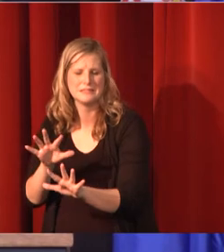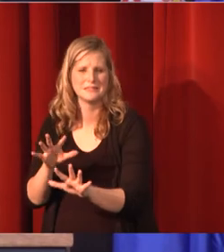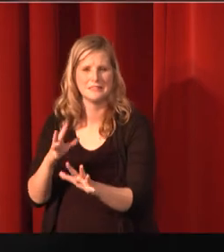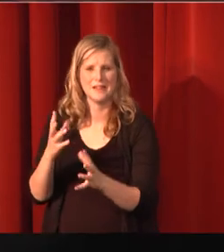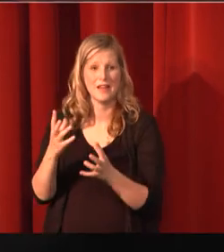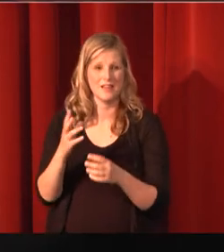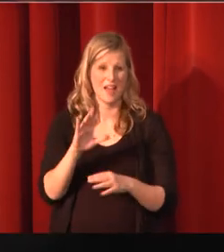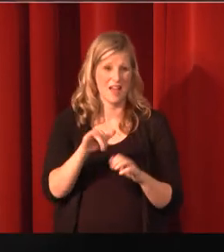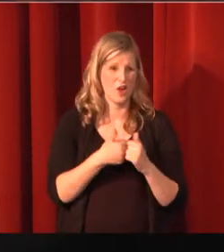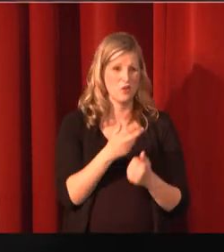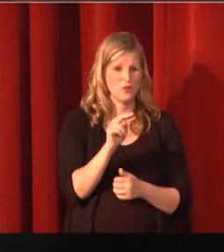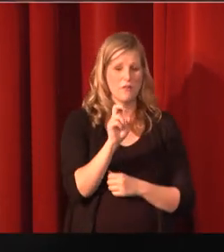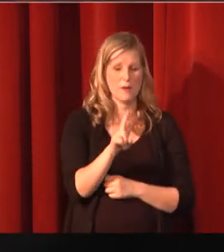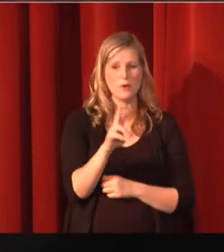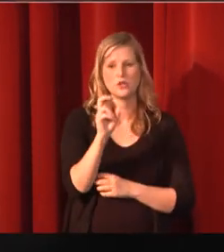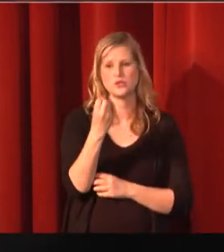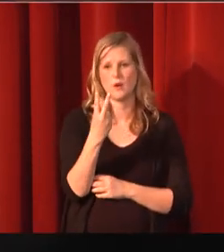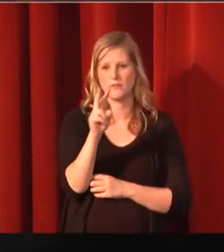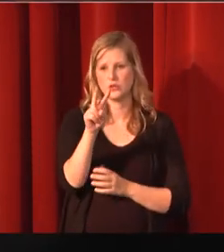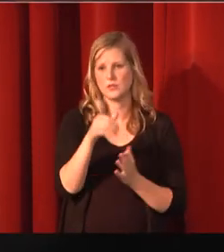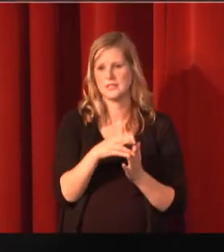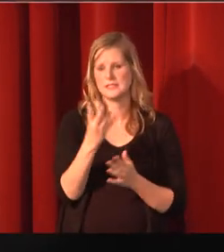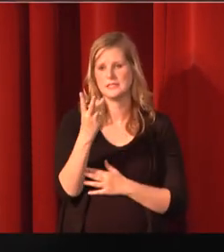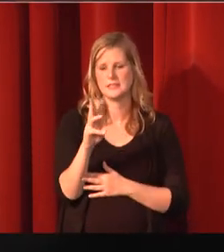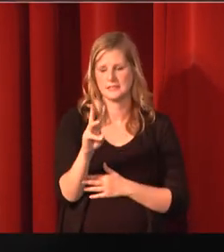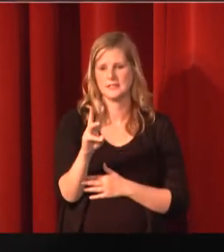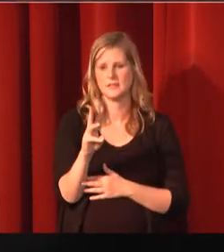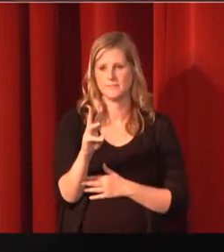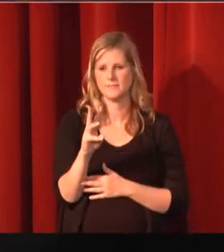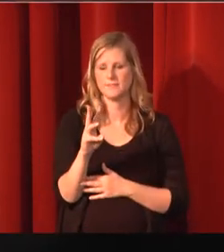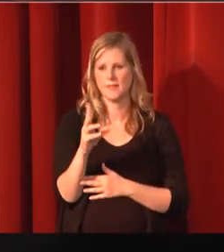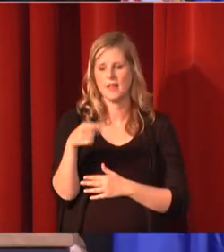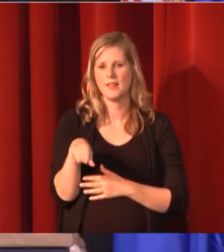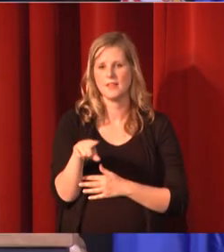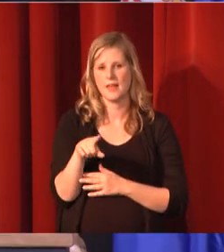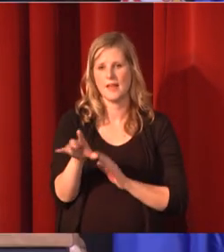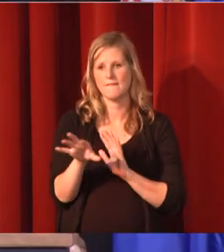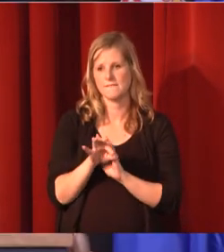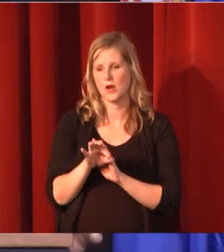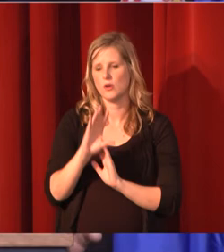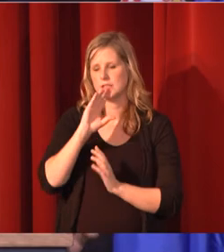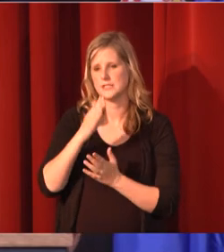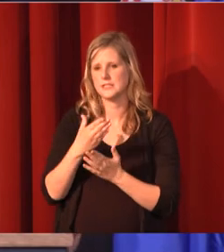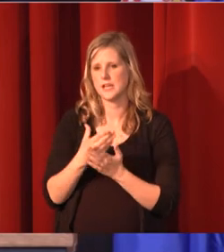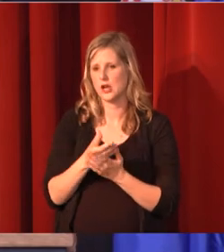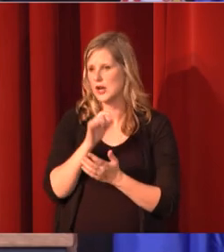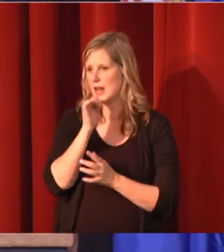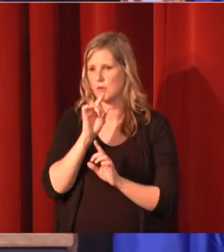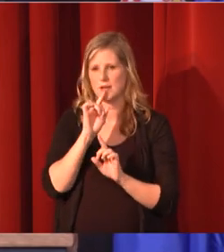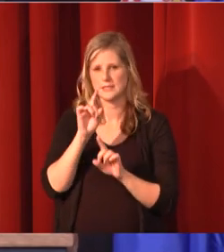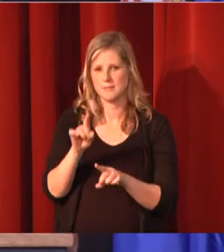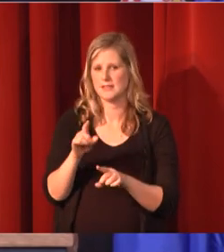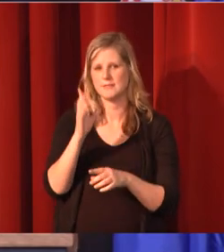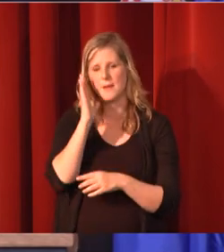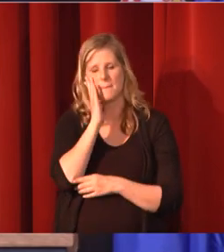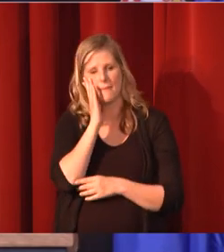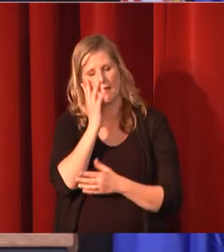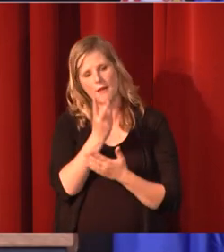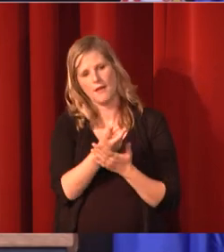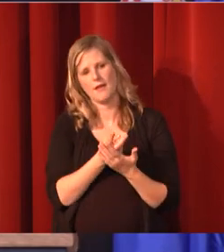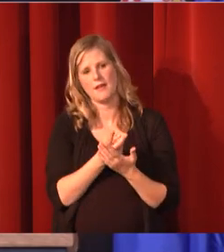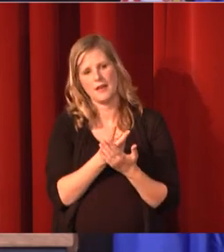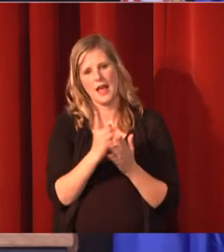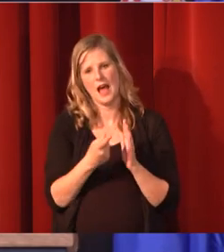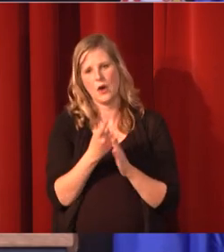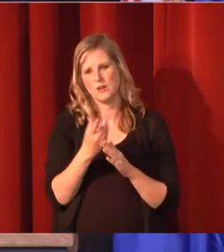November 12th 2016 they found vivvy unresponsive in bed just hours after